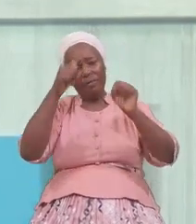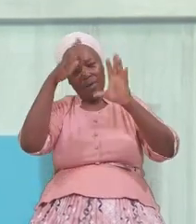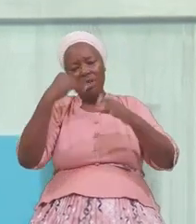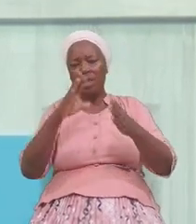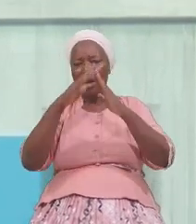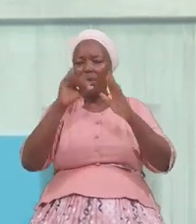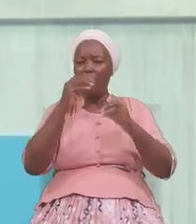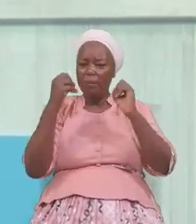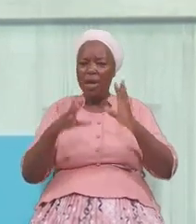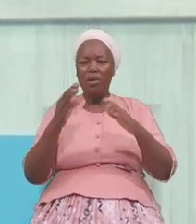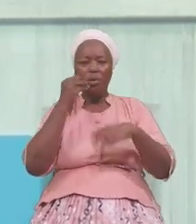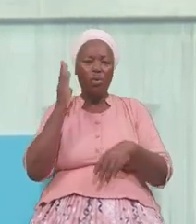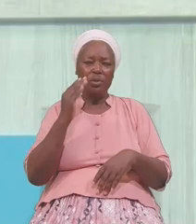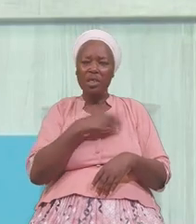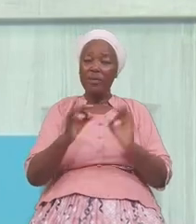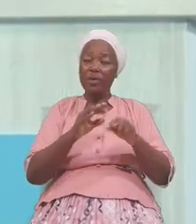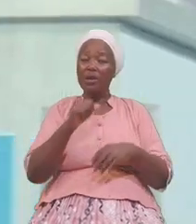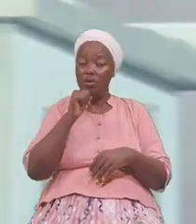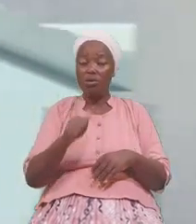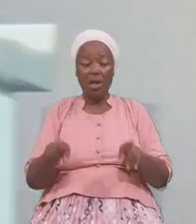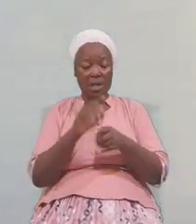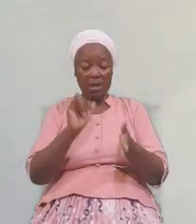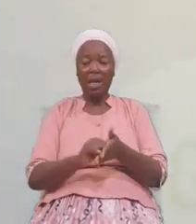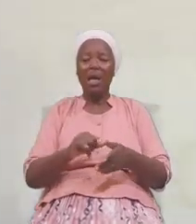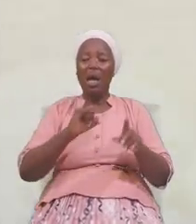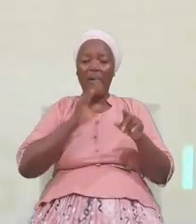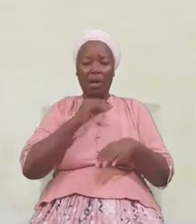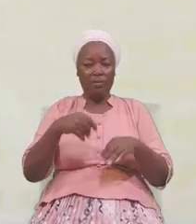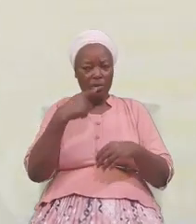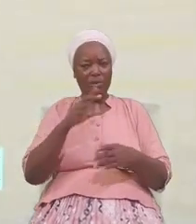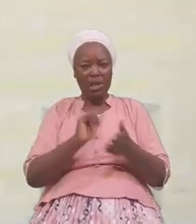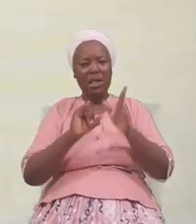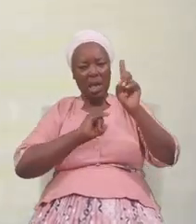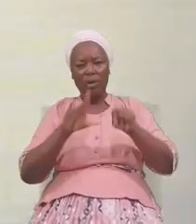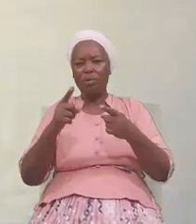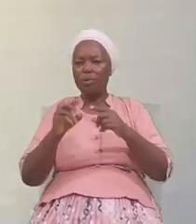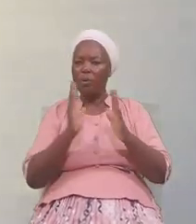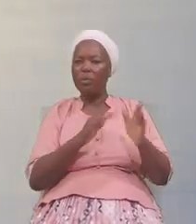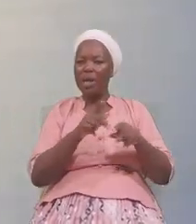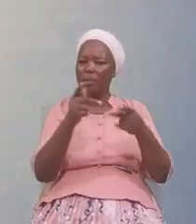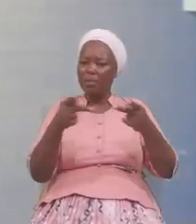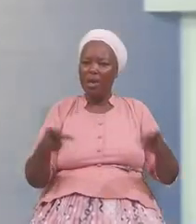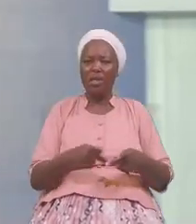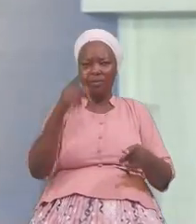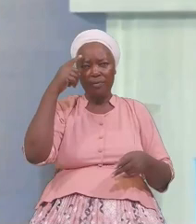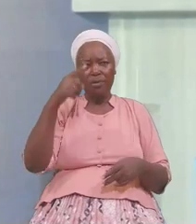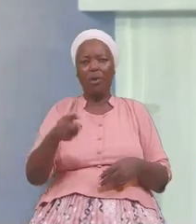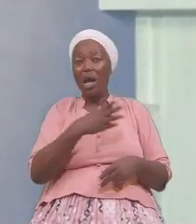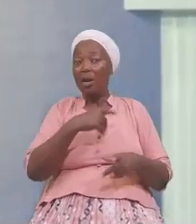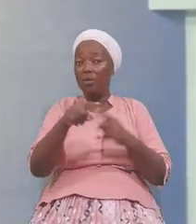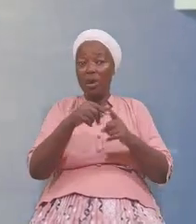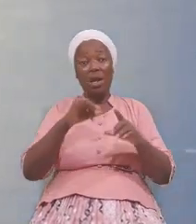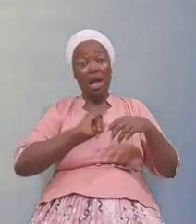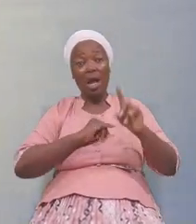mansions. If it were not so, I would have told you, I go to prepare a place for you. And when I